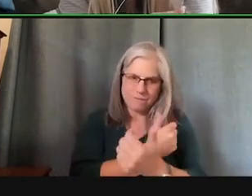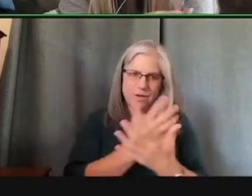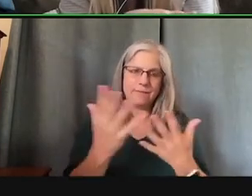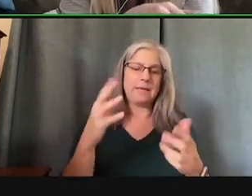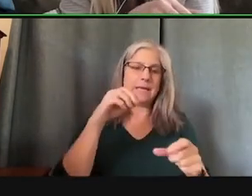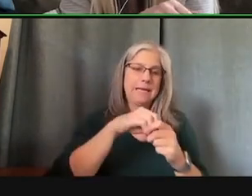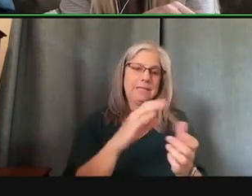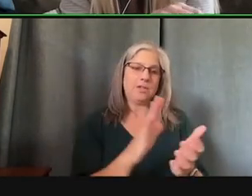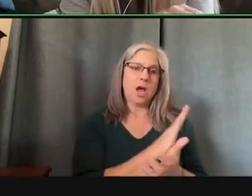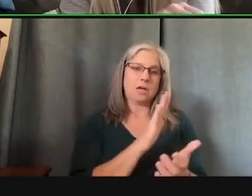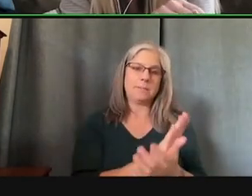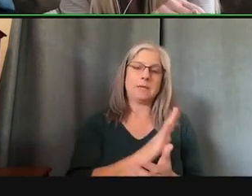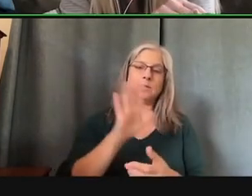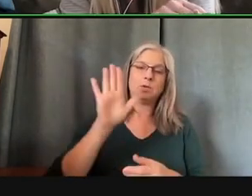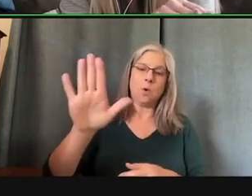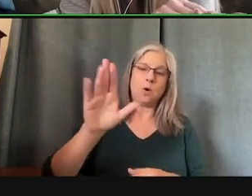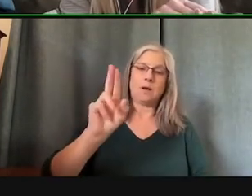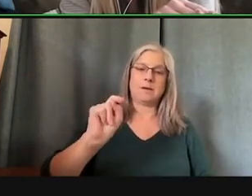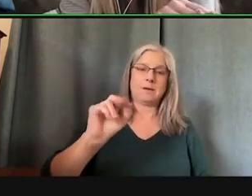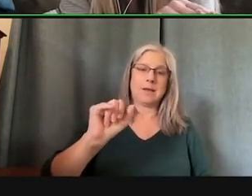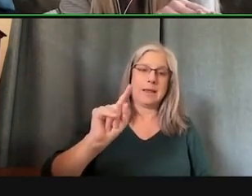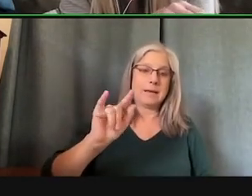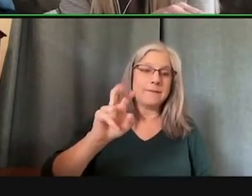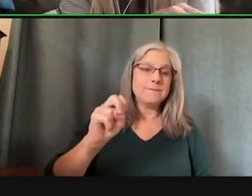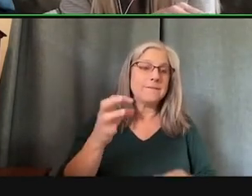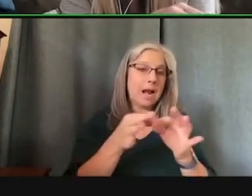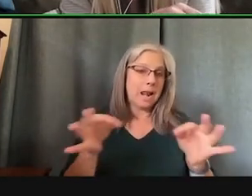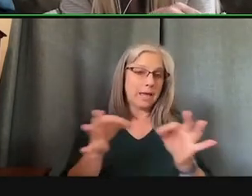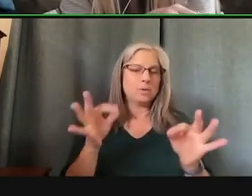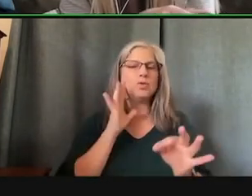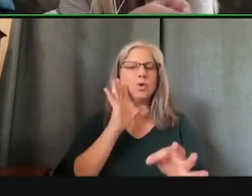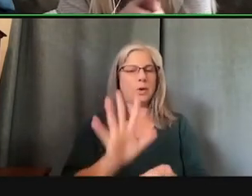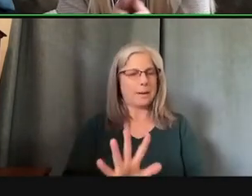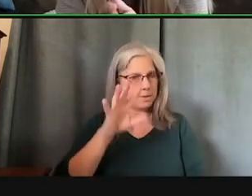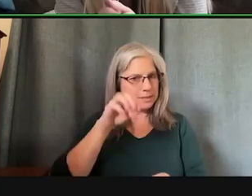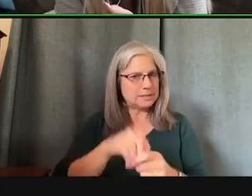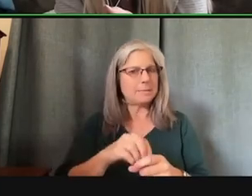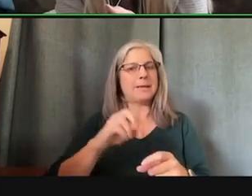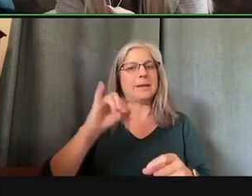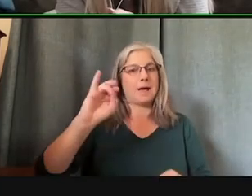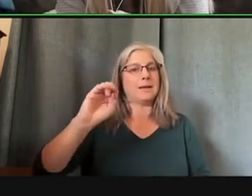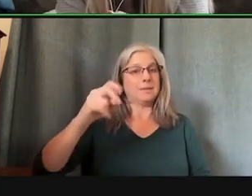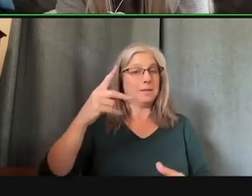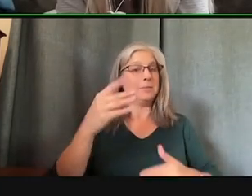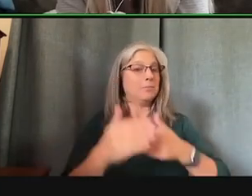into your native language so that you can participate in the IEP process.